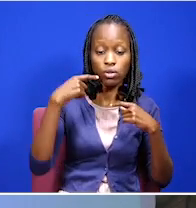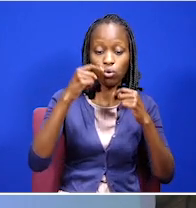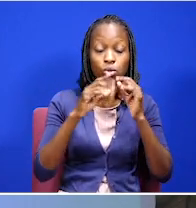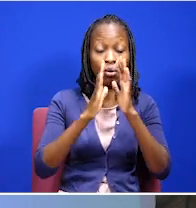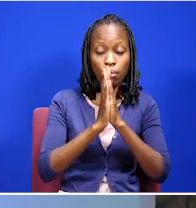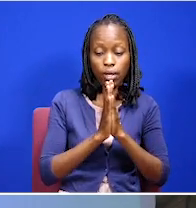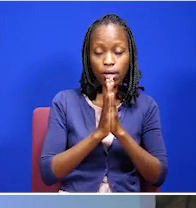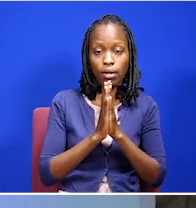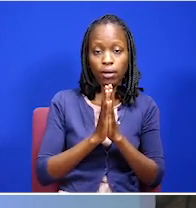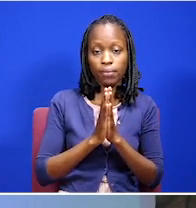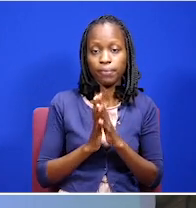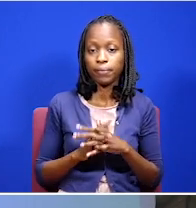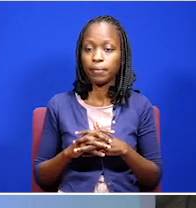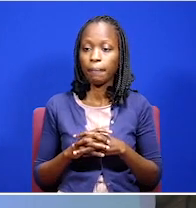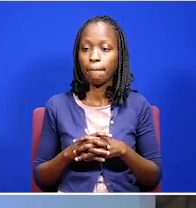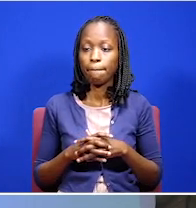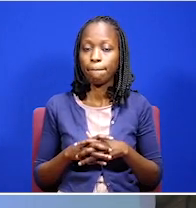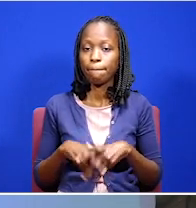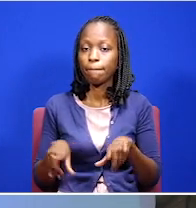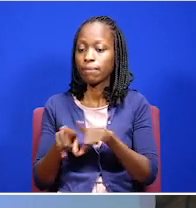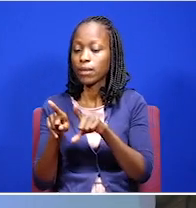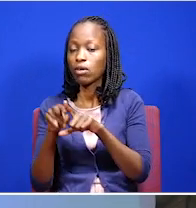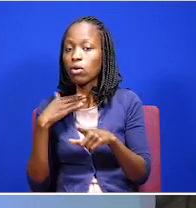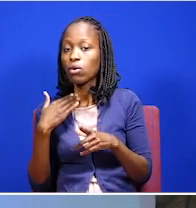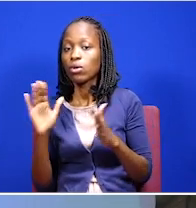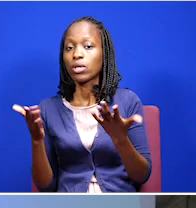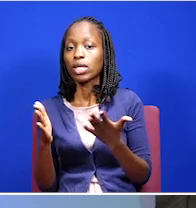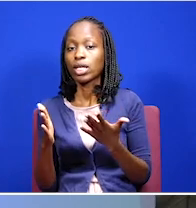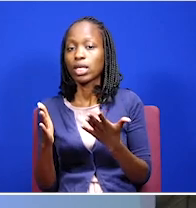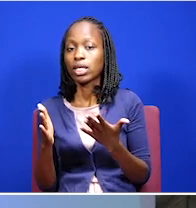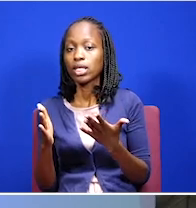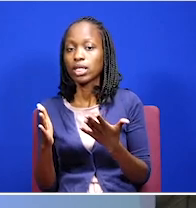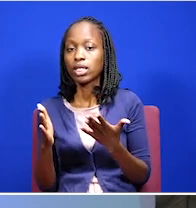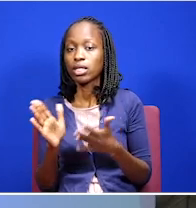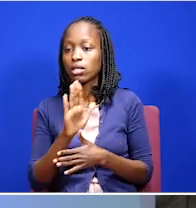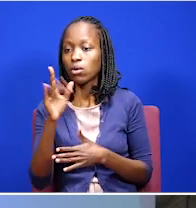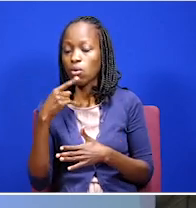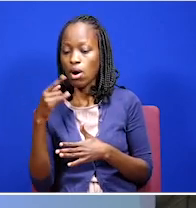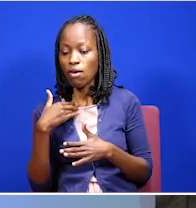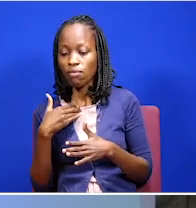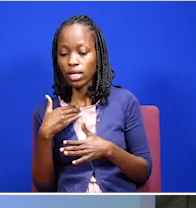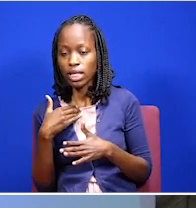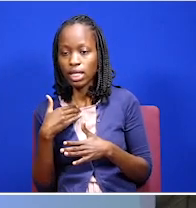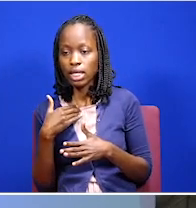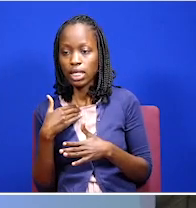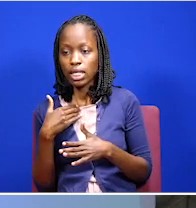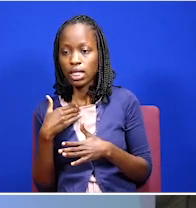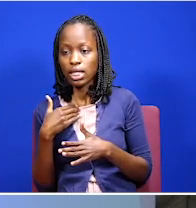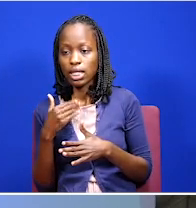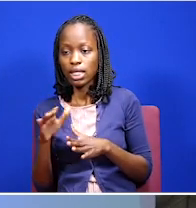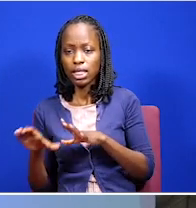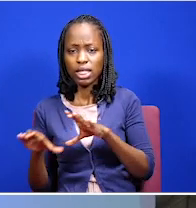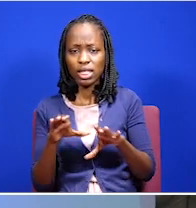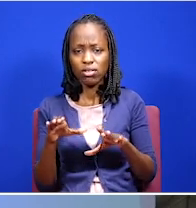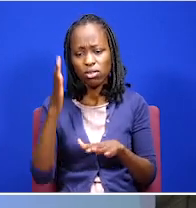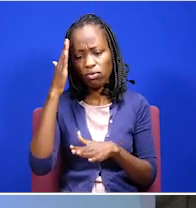prayer as well. We want to encourage those of you who have been struggling. You've known that for a